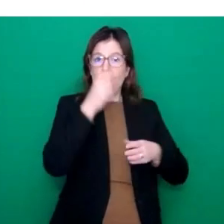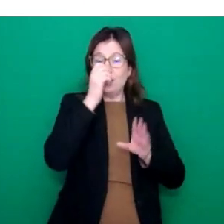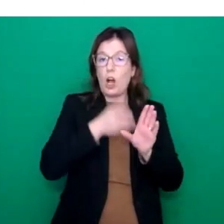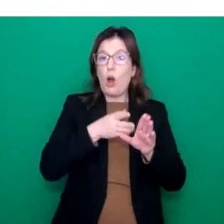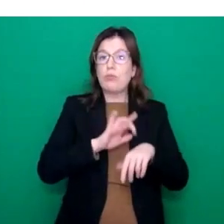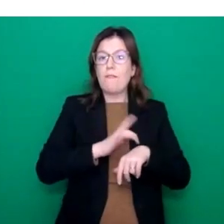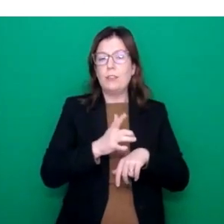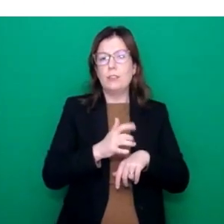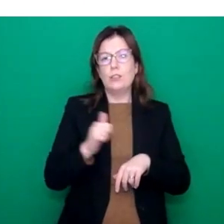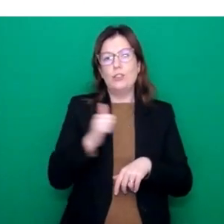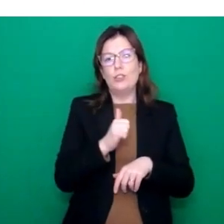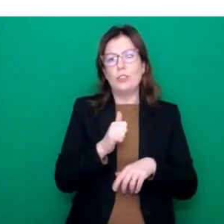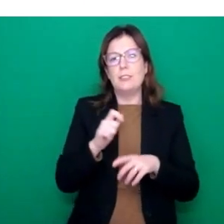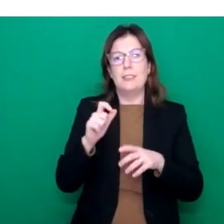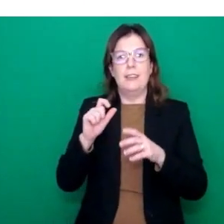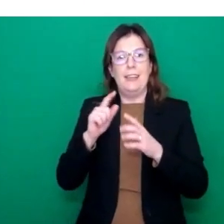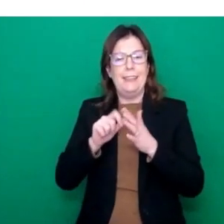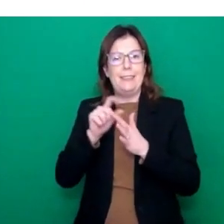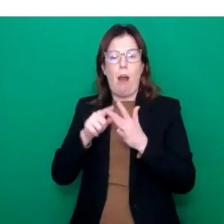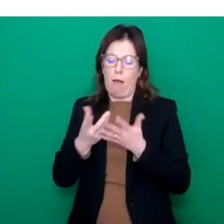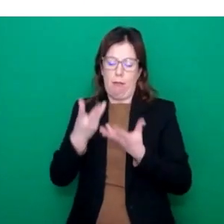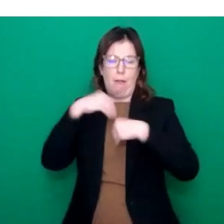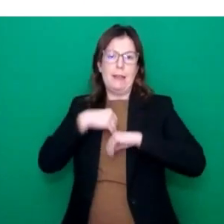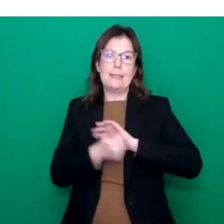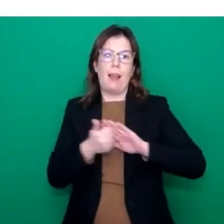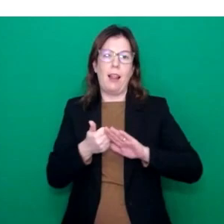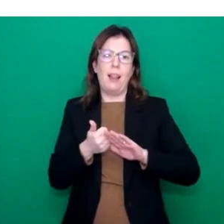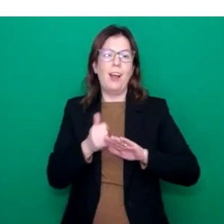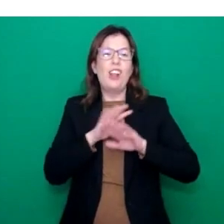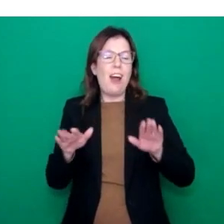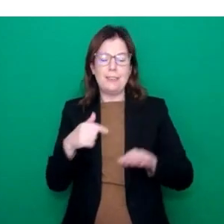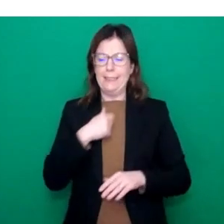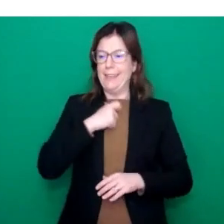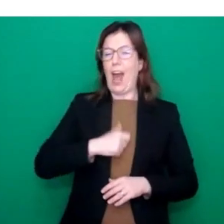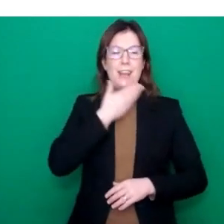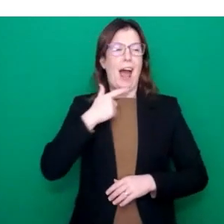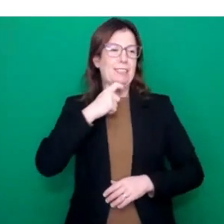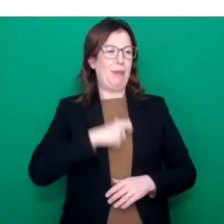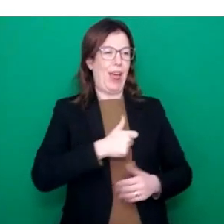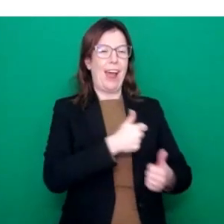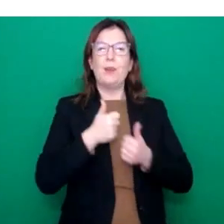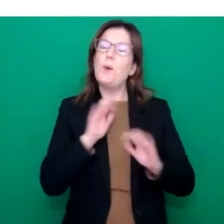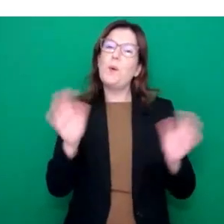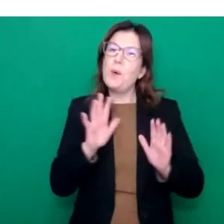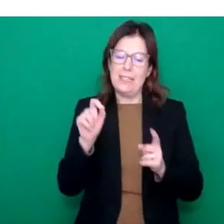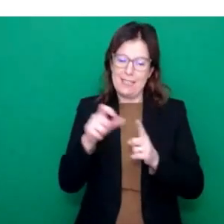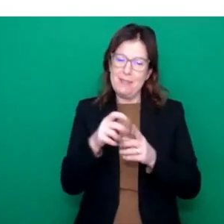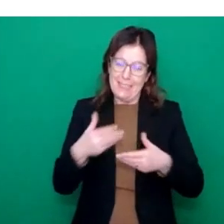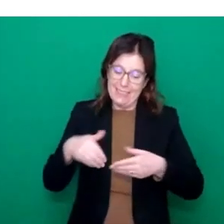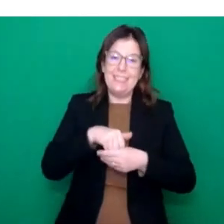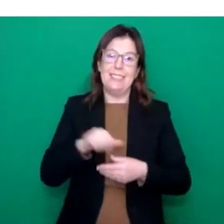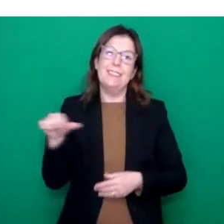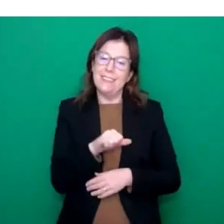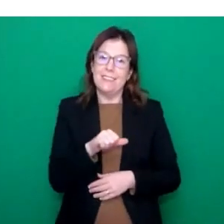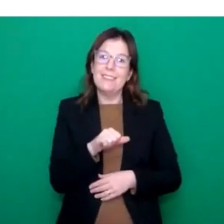to embrace EDI as a skill set, not just about being nice, in inverted commas, and recruit to these competencies rather than hope for the best. So I suppose